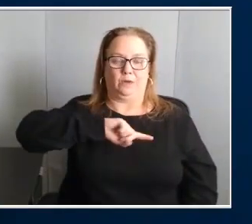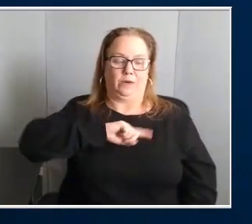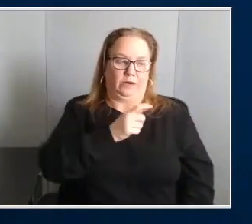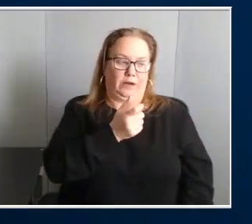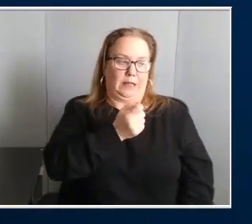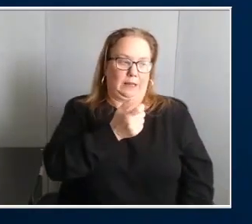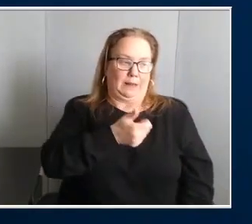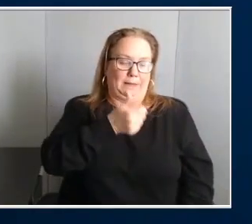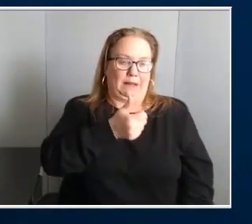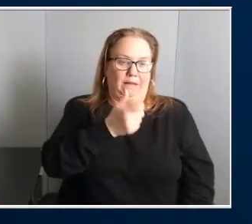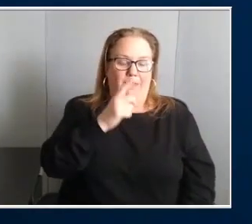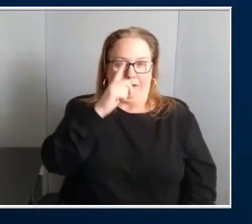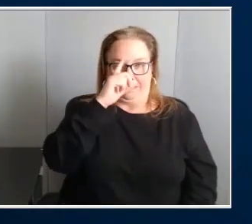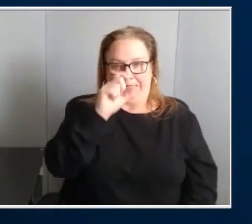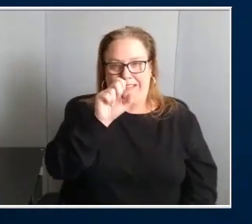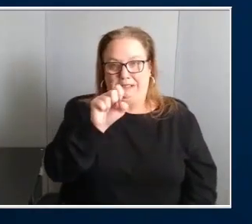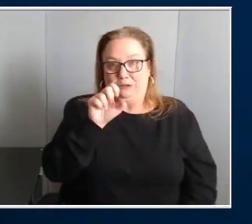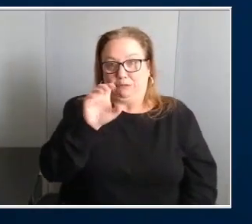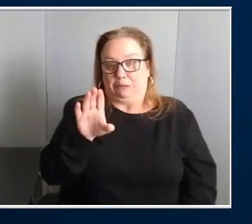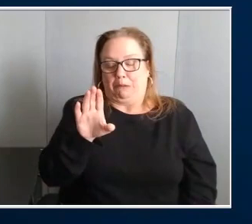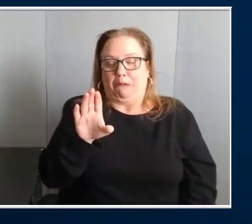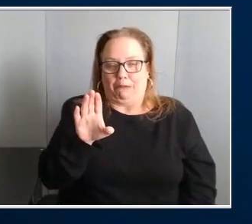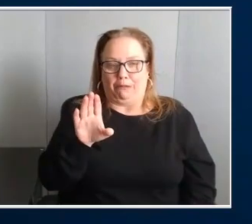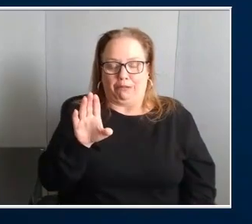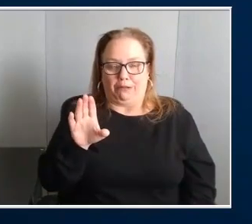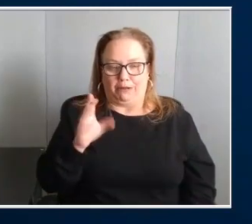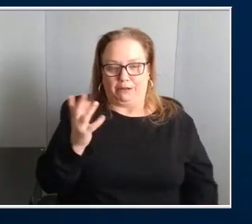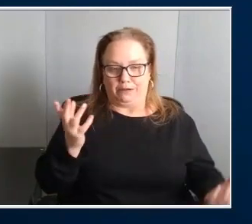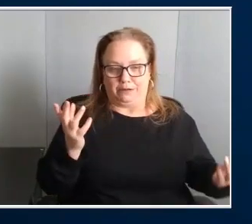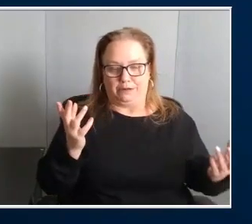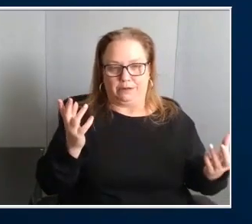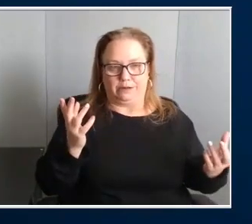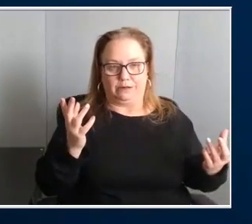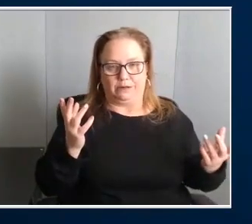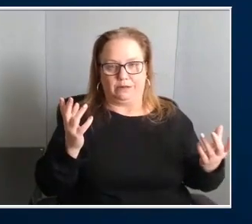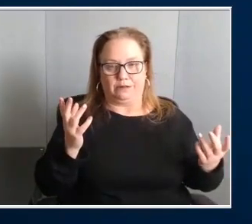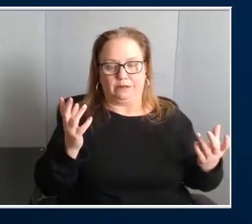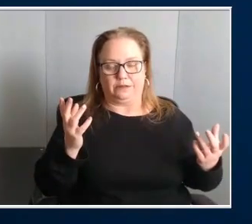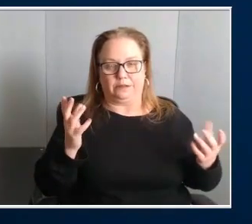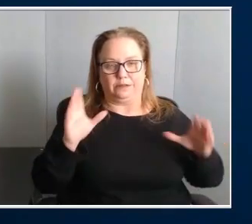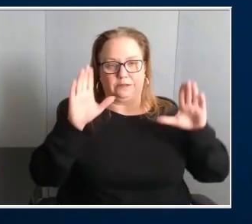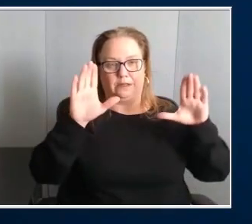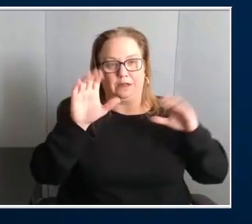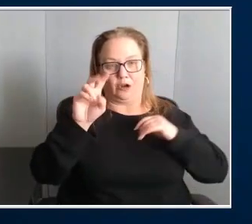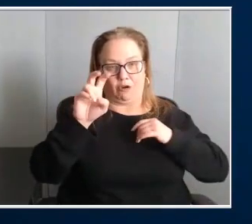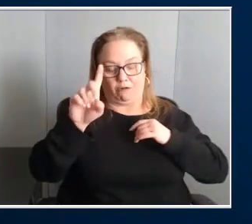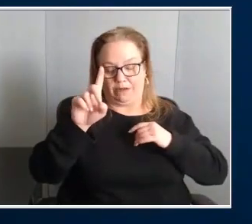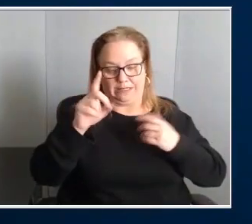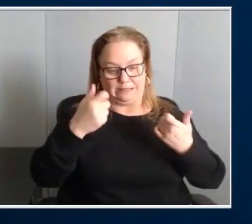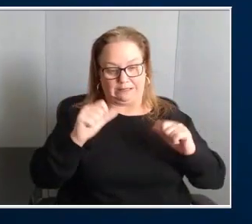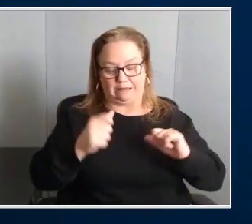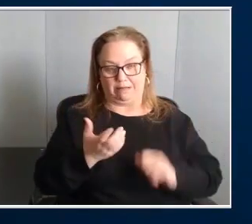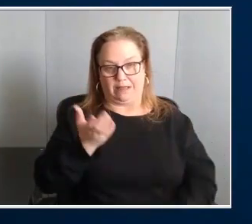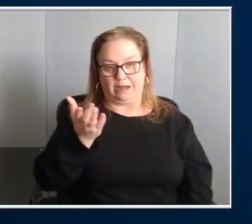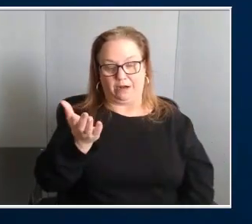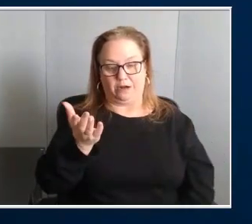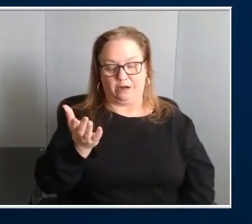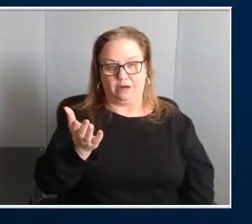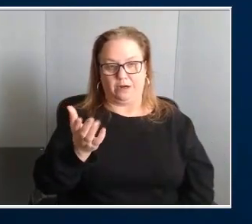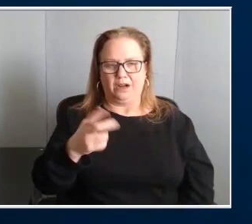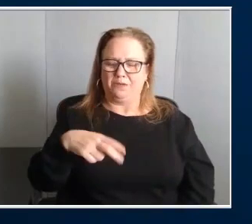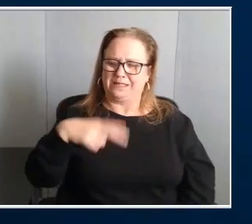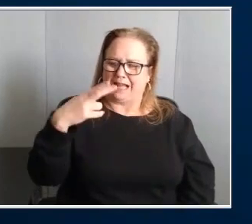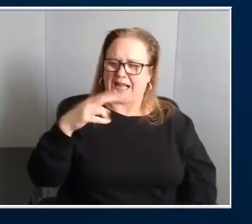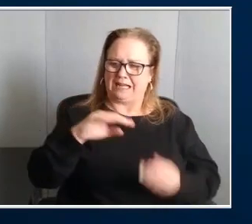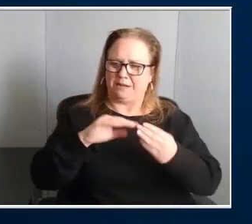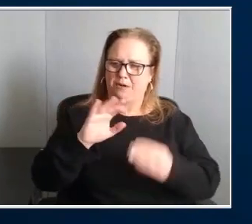up. And I think it just is a reminder to us that COVID's still out there. Yeah. What was the highest number of flu patients